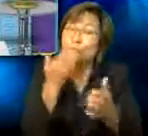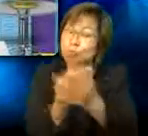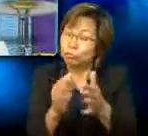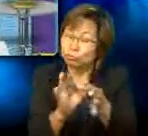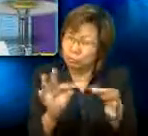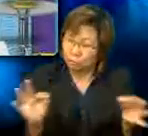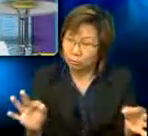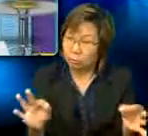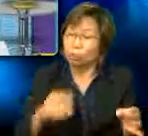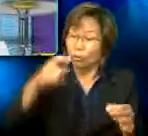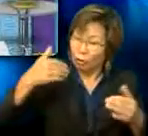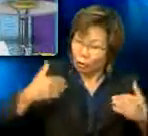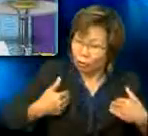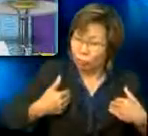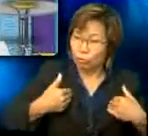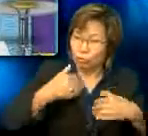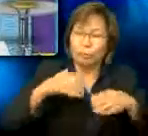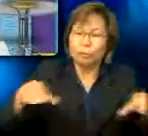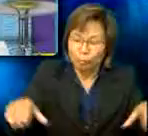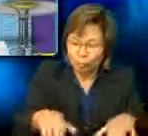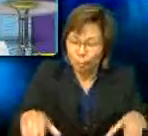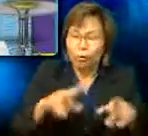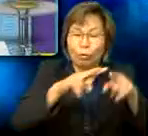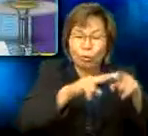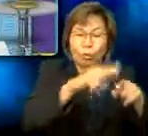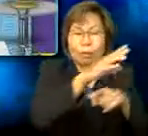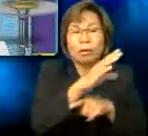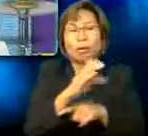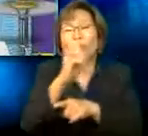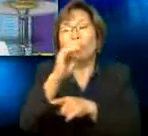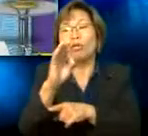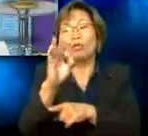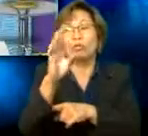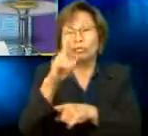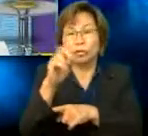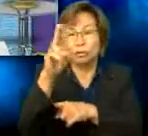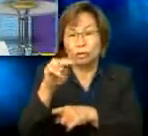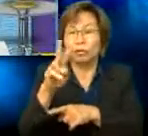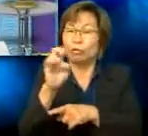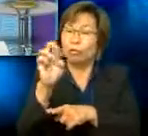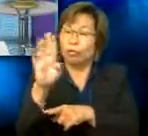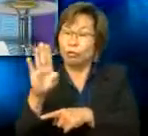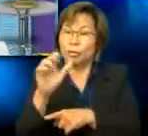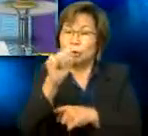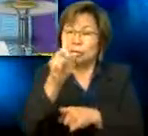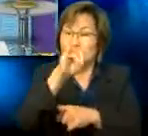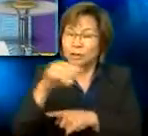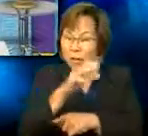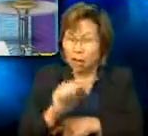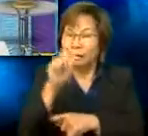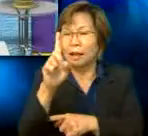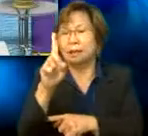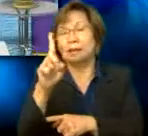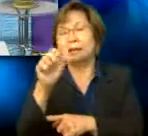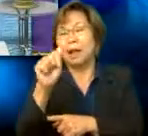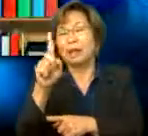to make good sentences, you have to build up your vocabulary of nouns, verbs, adjectives,